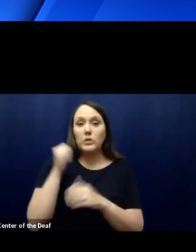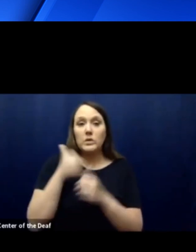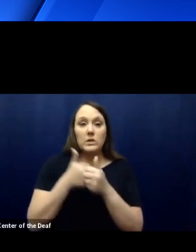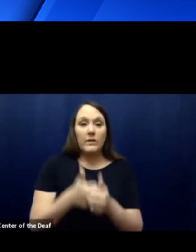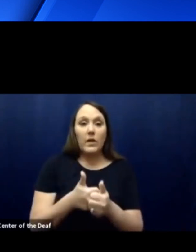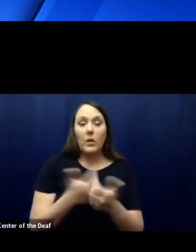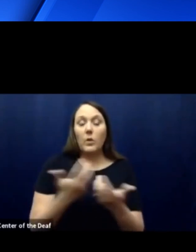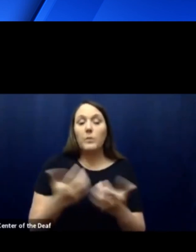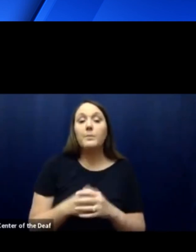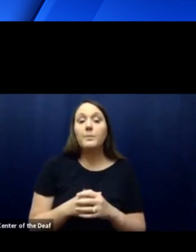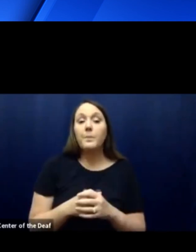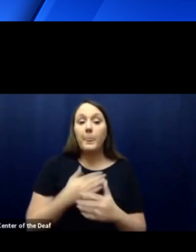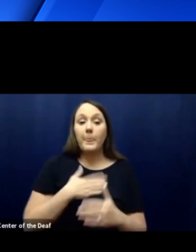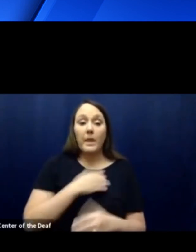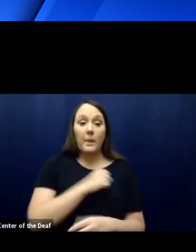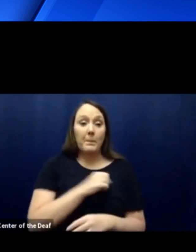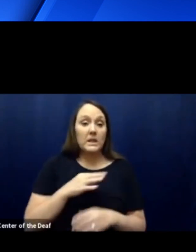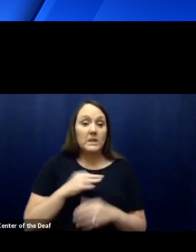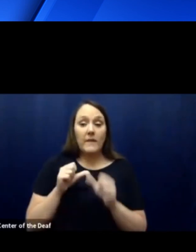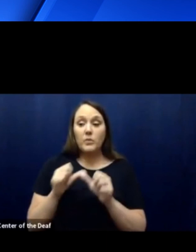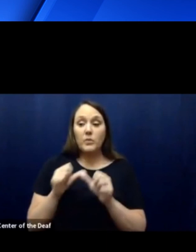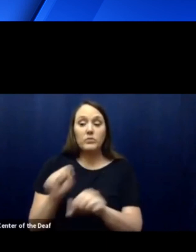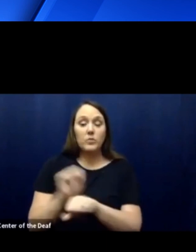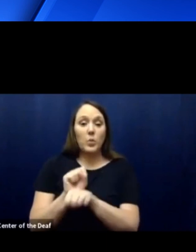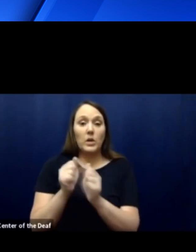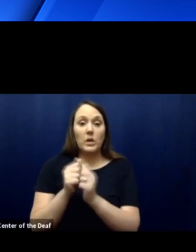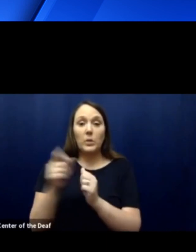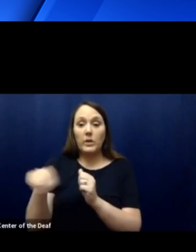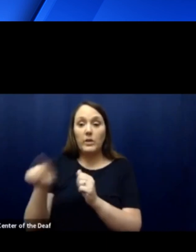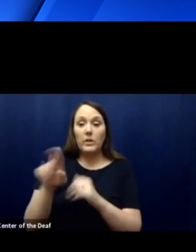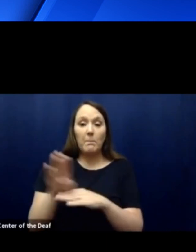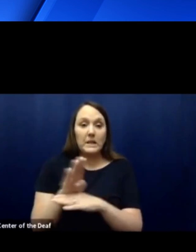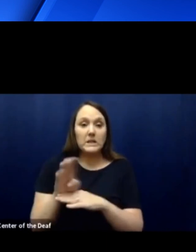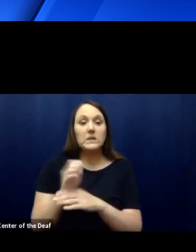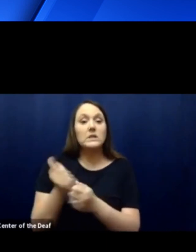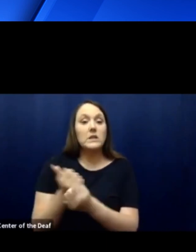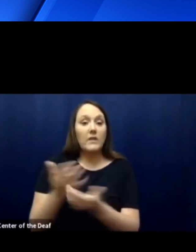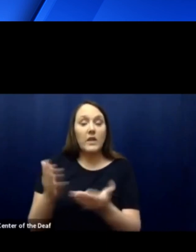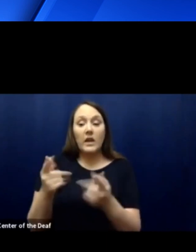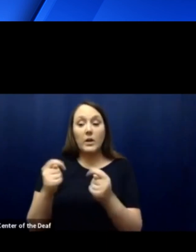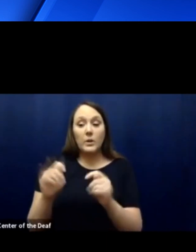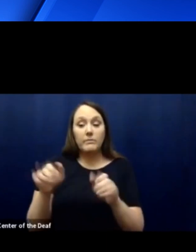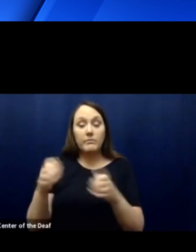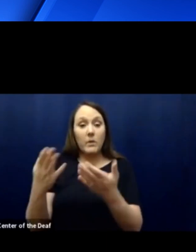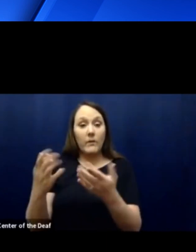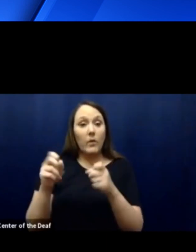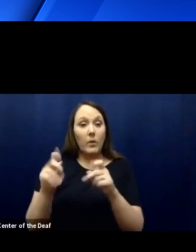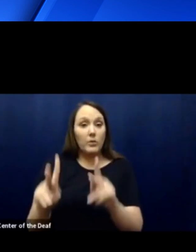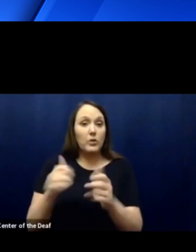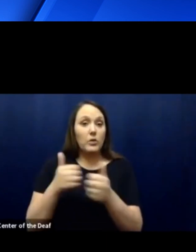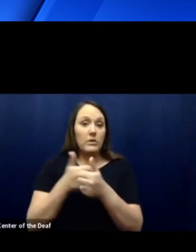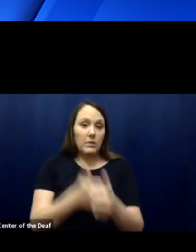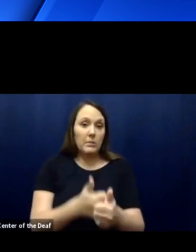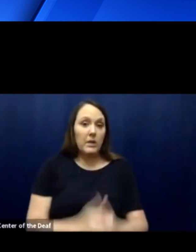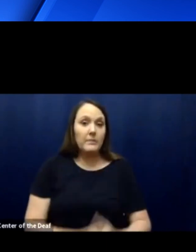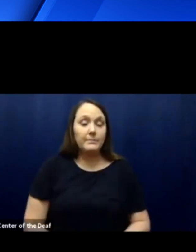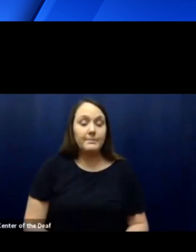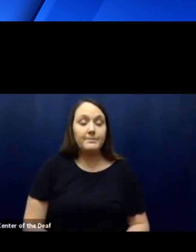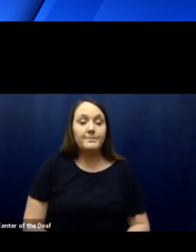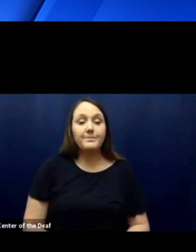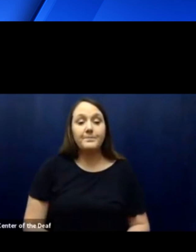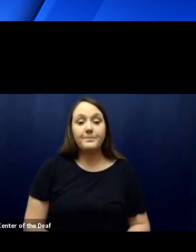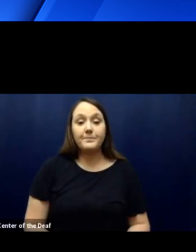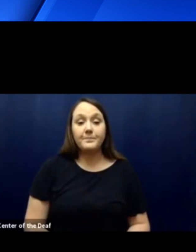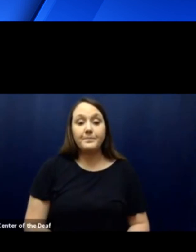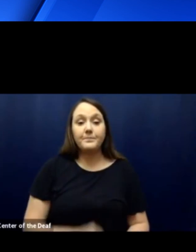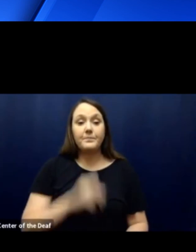time, we're not. My staff, again, continues to work with those entities, trying to give them the opportunity to comply. Also,